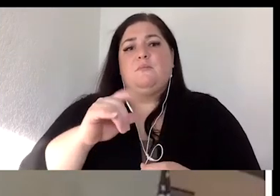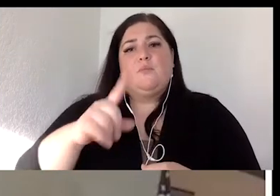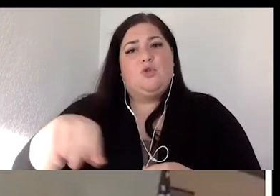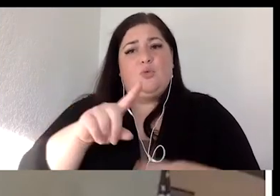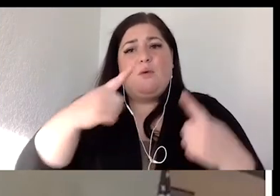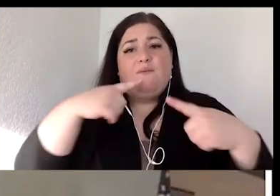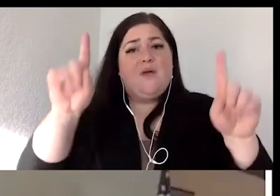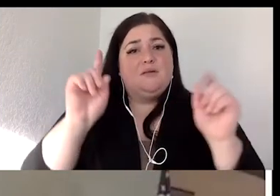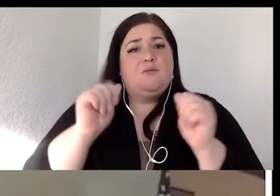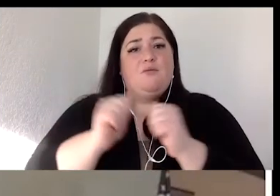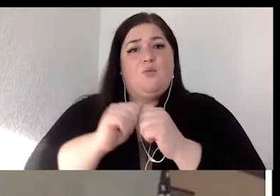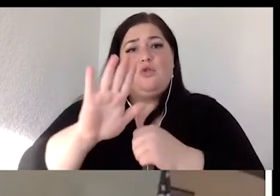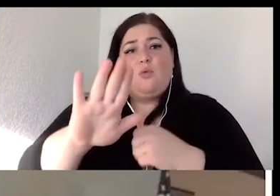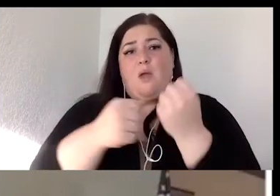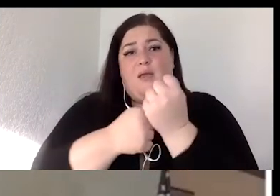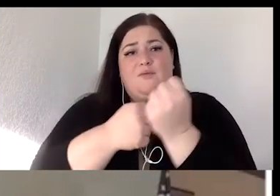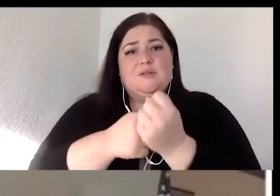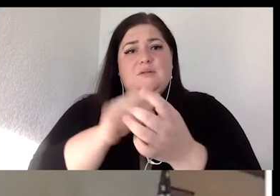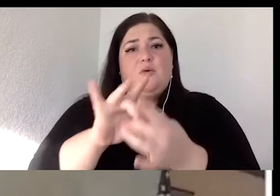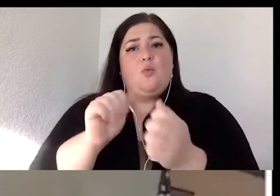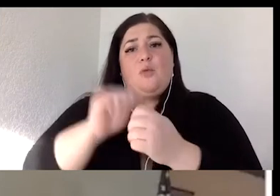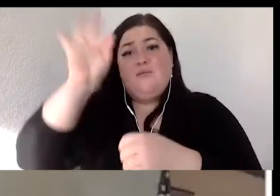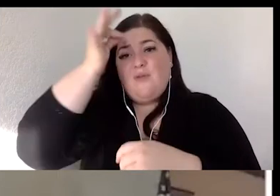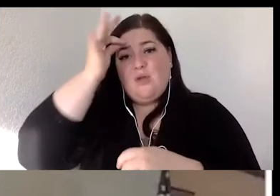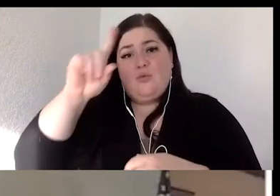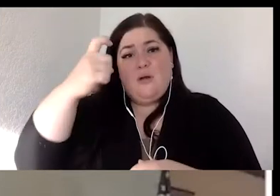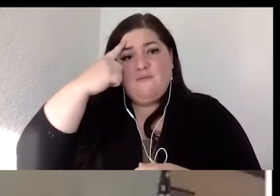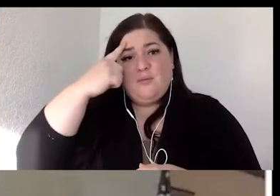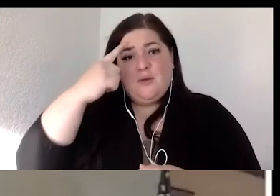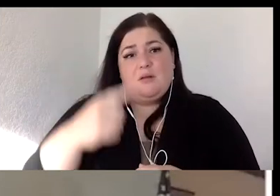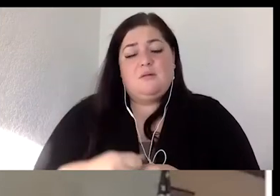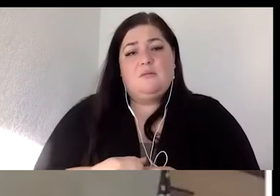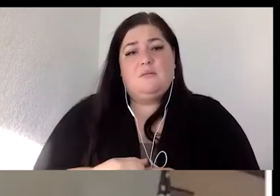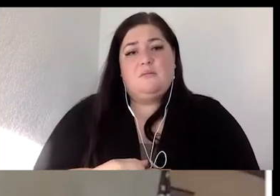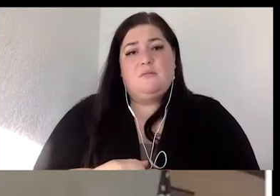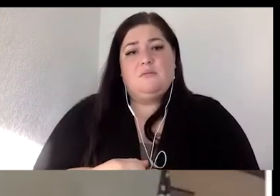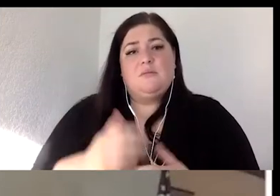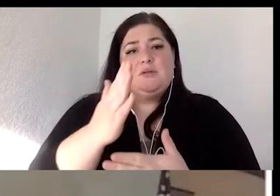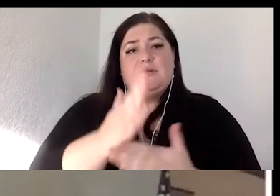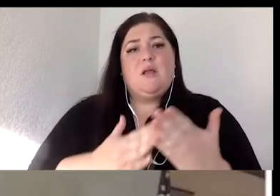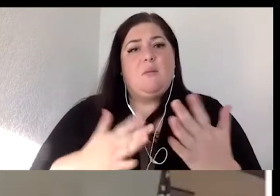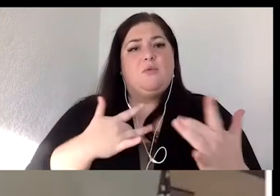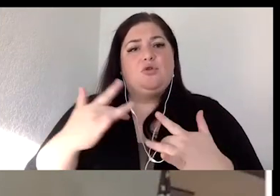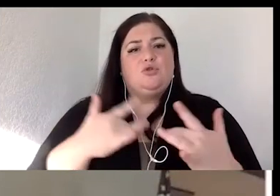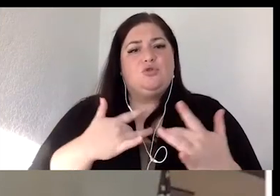with the federal government. I'm somewhat concerned, I think, about